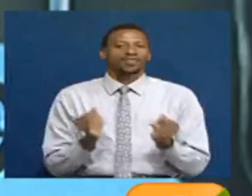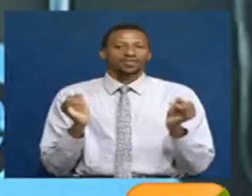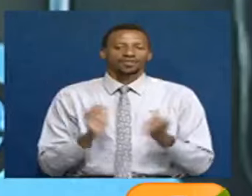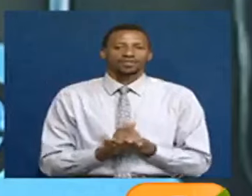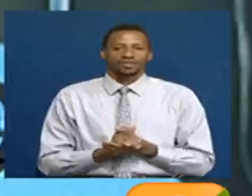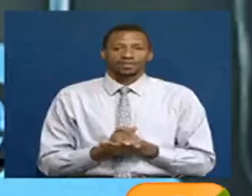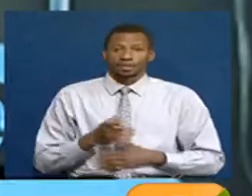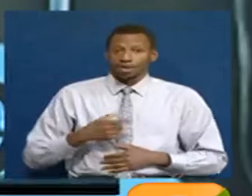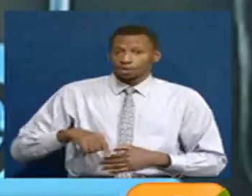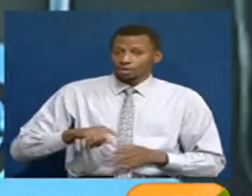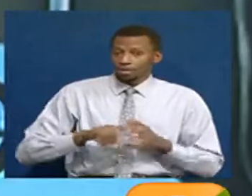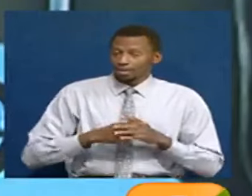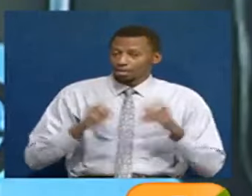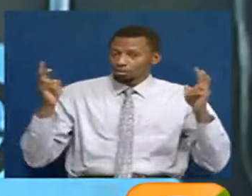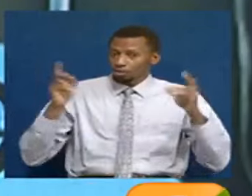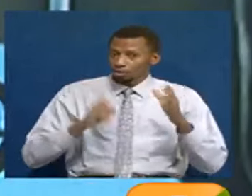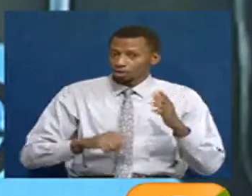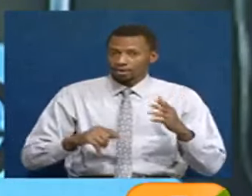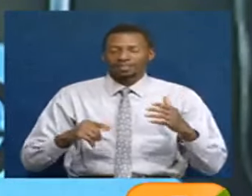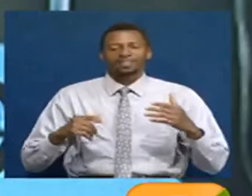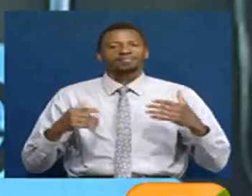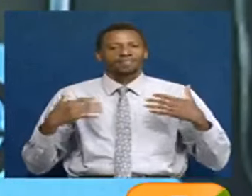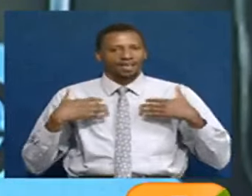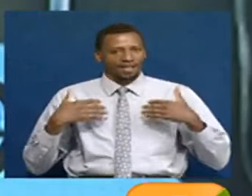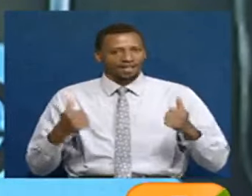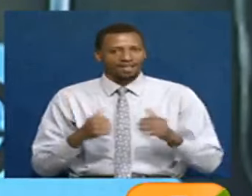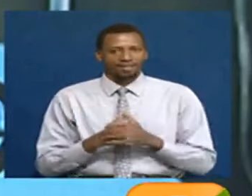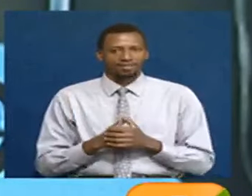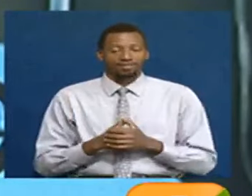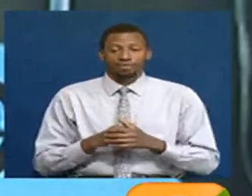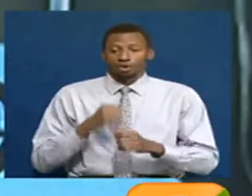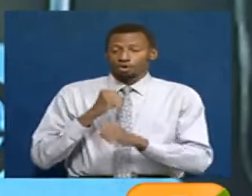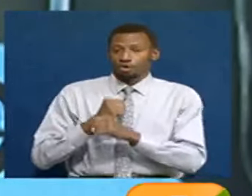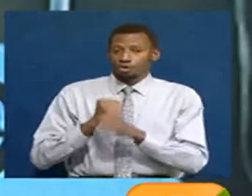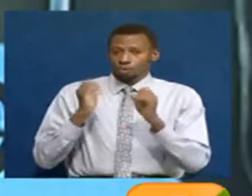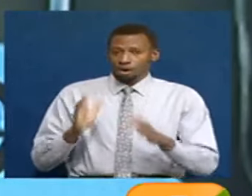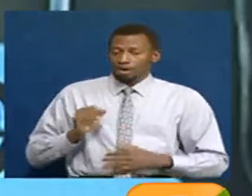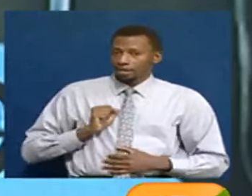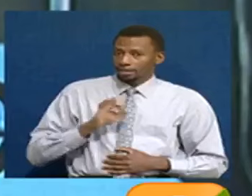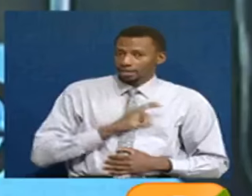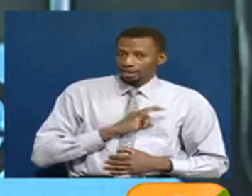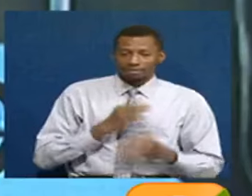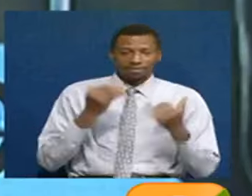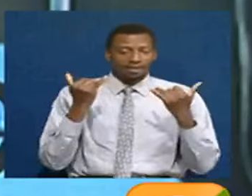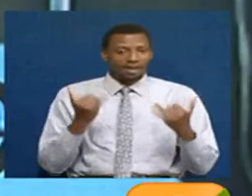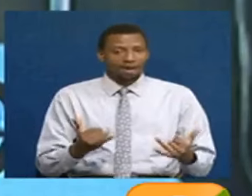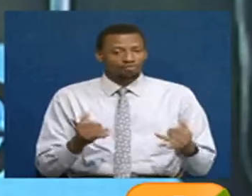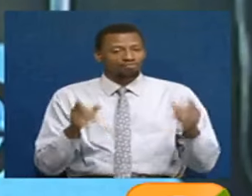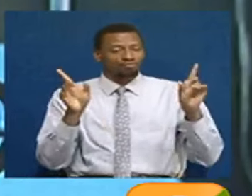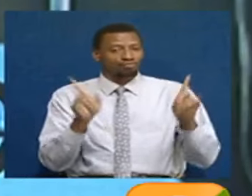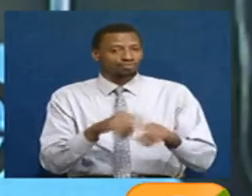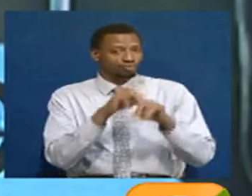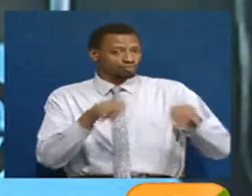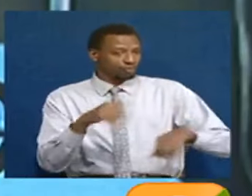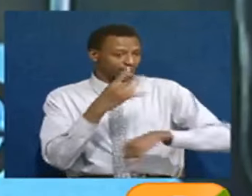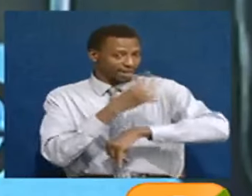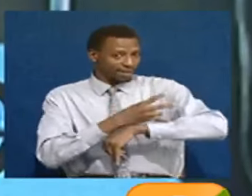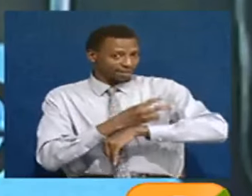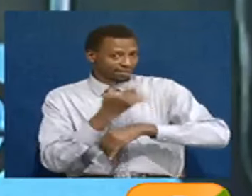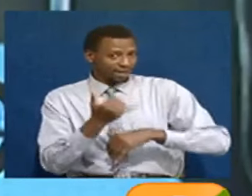And we begin with Matters Health. And employees of the now defunct NHIF face an uncertain